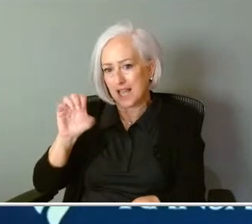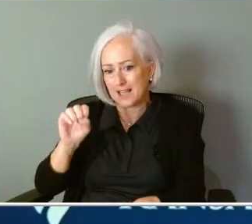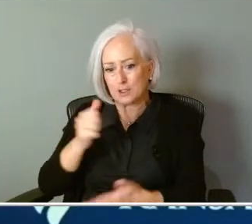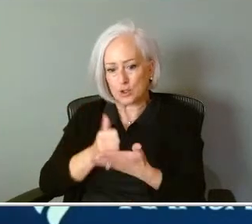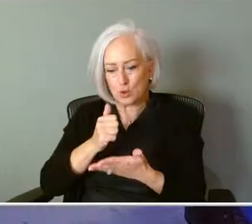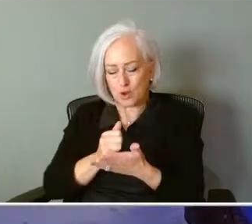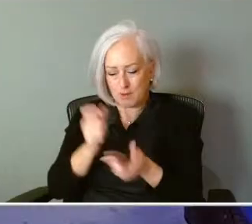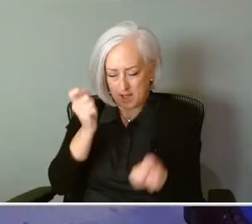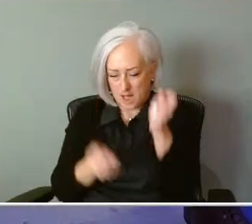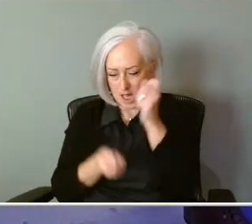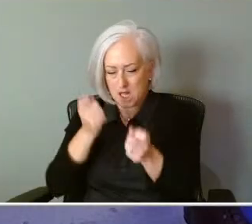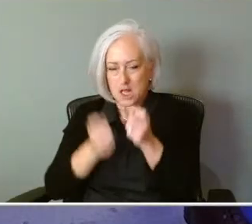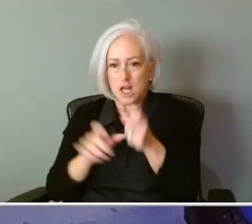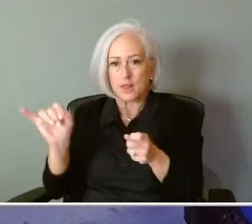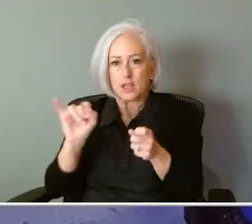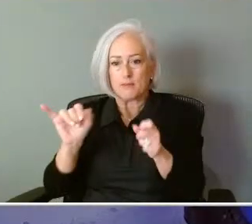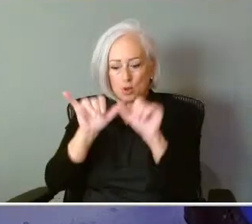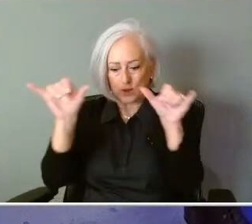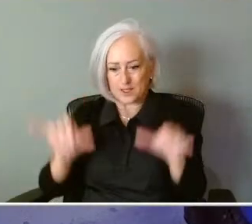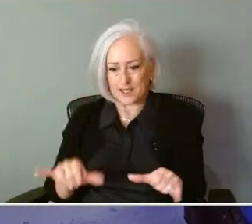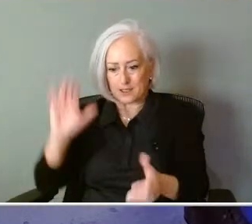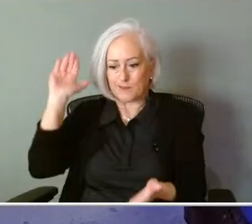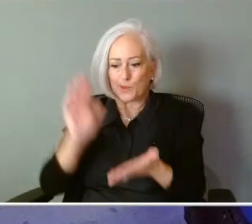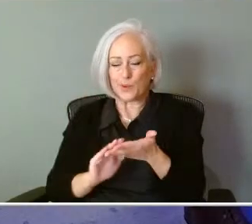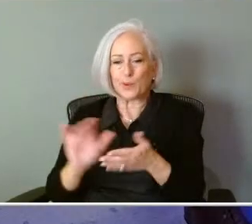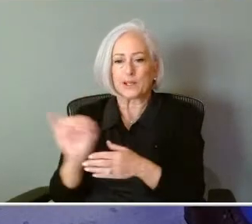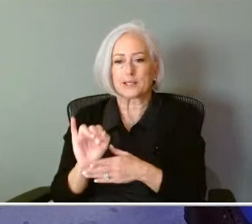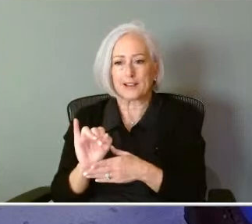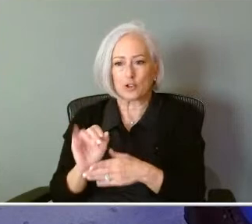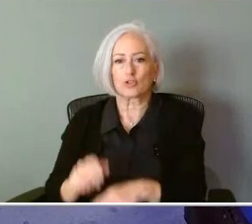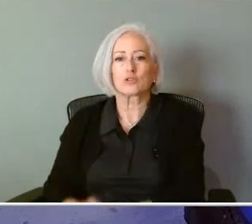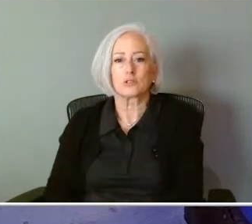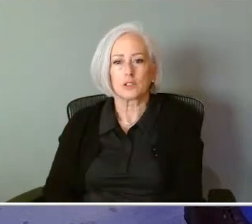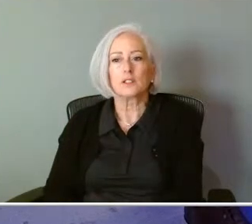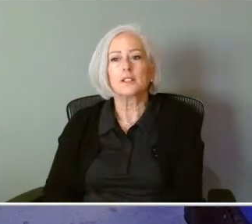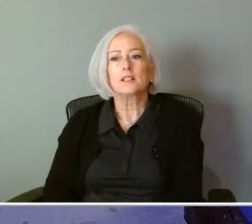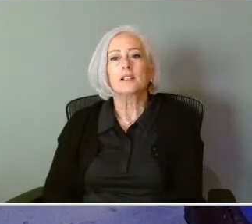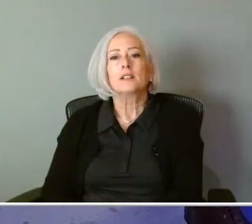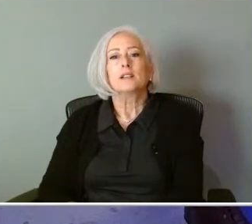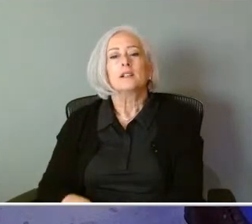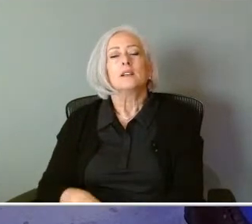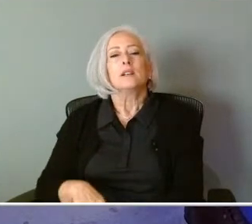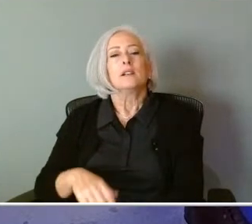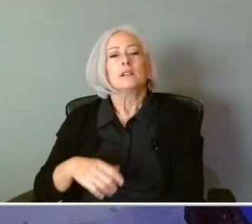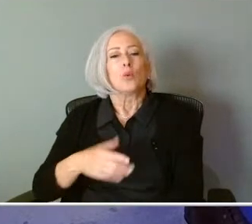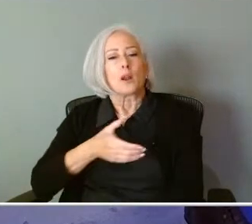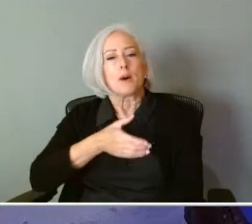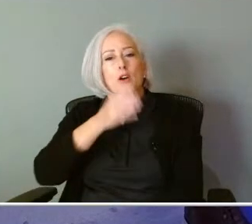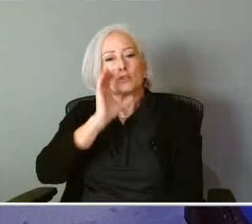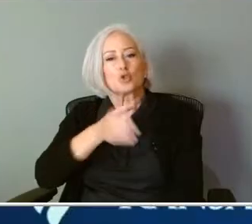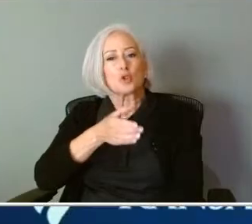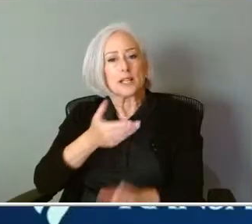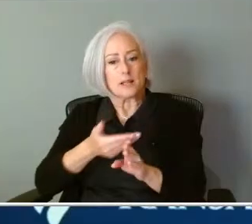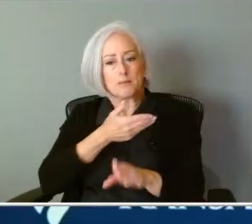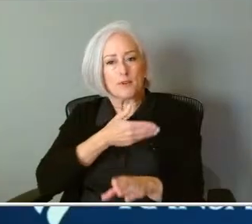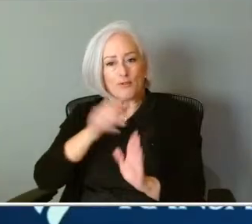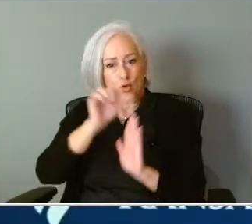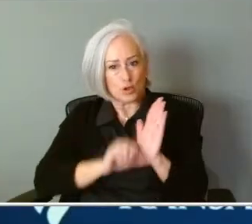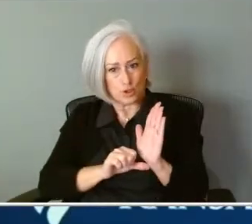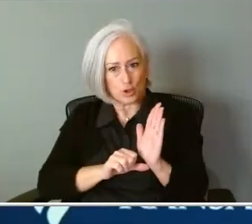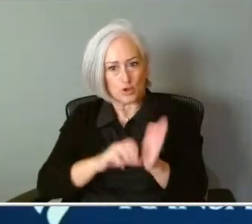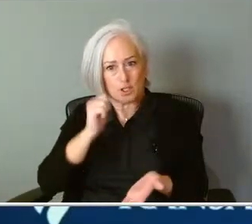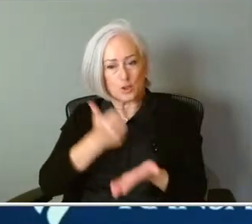infections. So what about this preoperative drink that could prevent low blood sugar? Yeah, so that's another thing that we've been working on, again, to